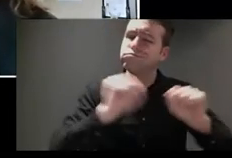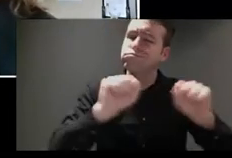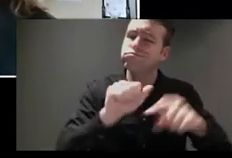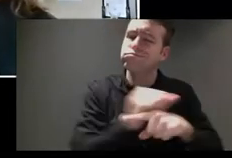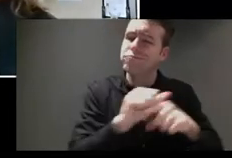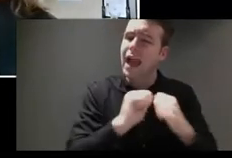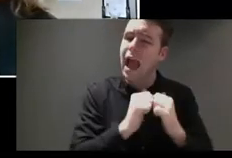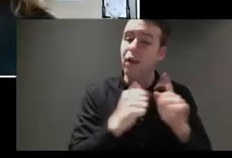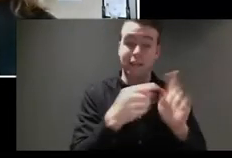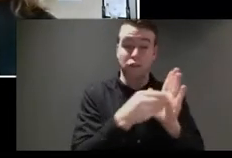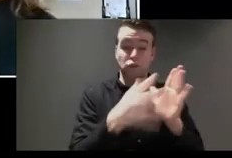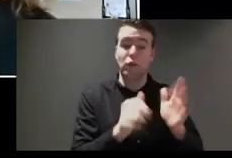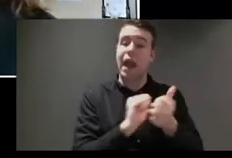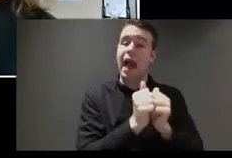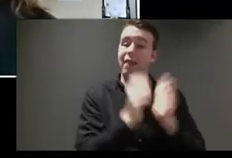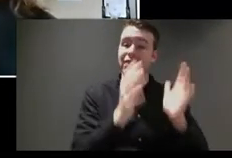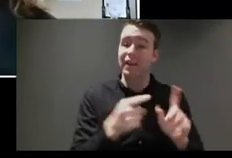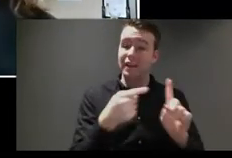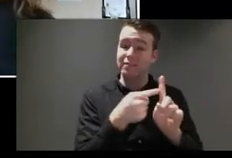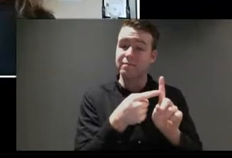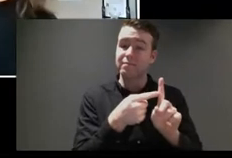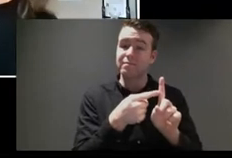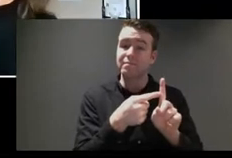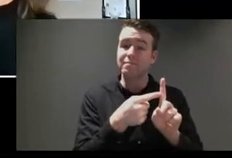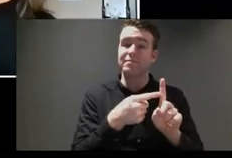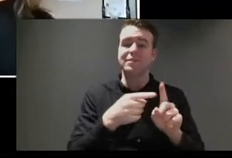a student athlete highlight,